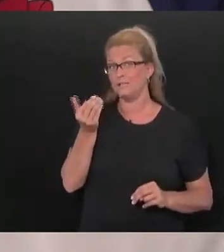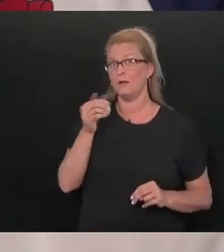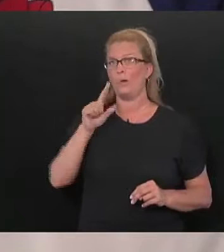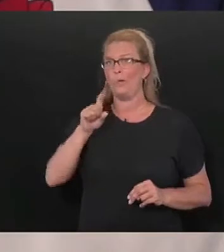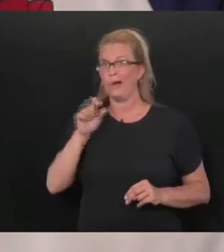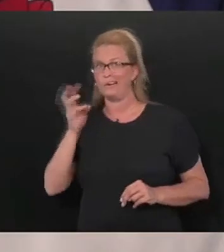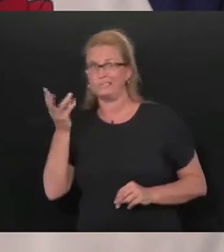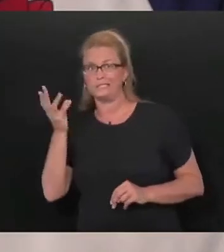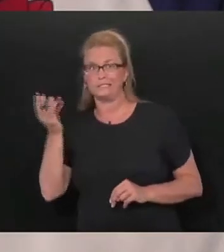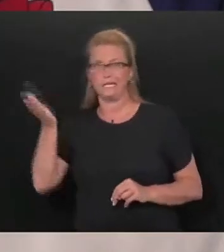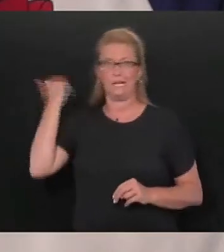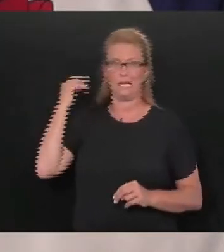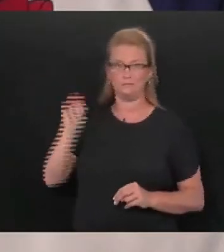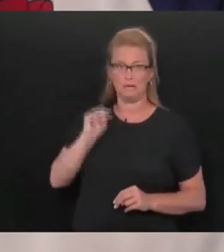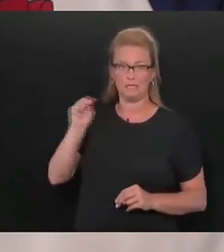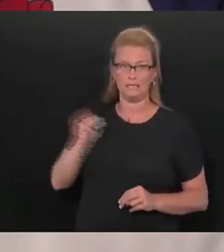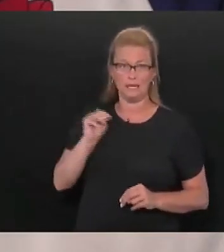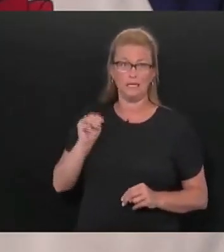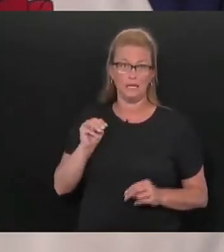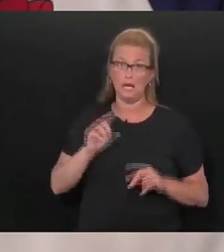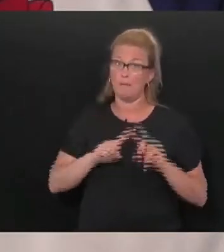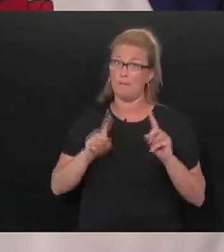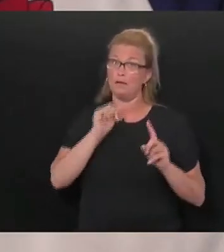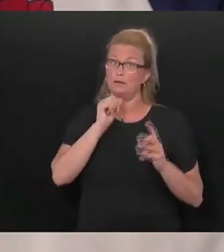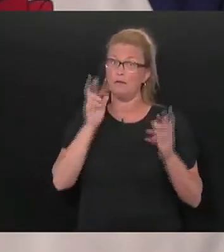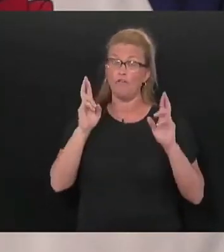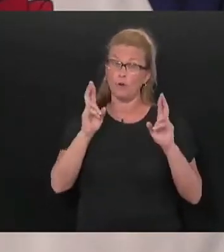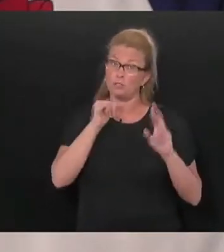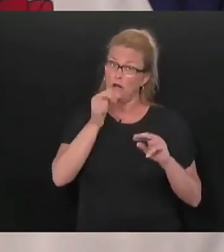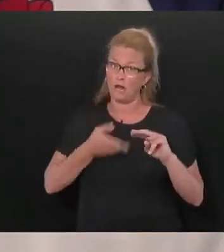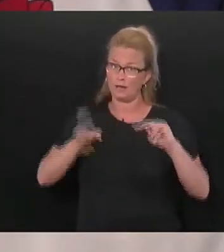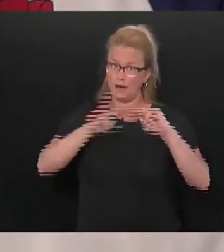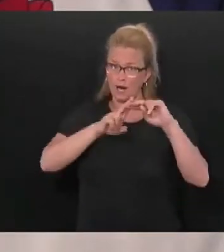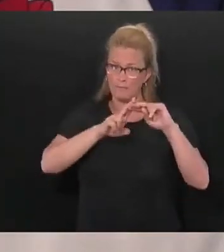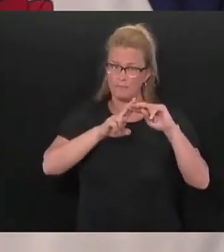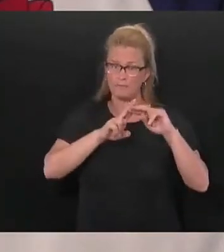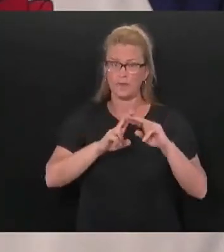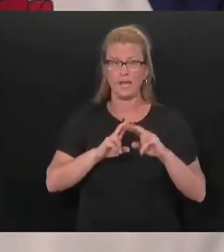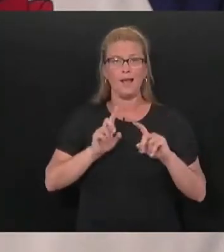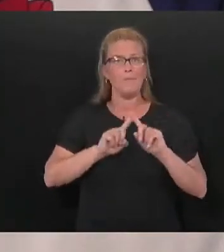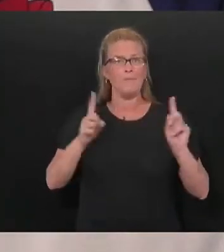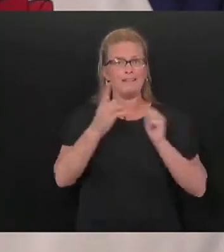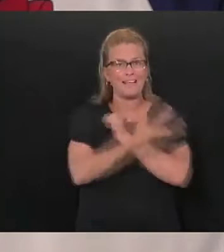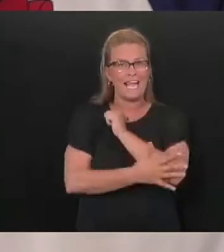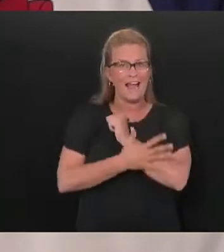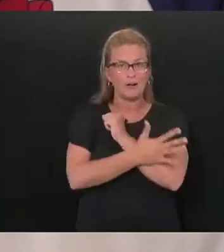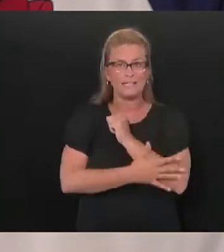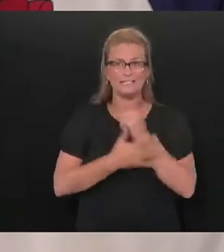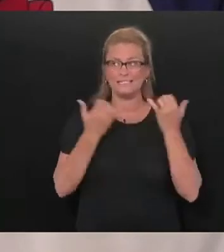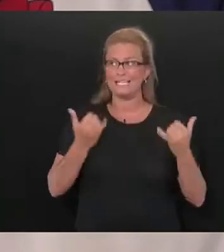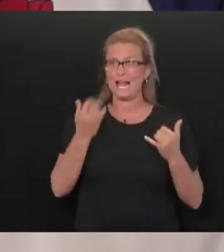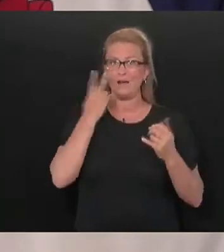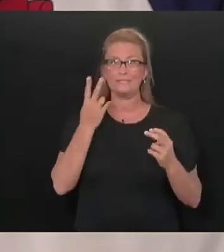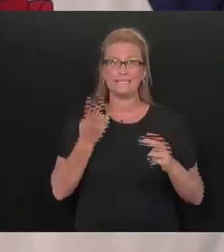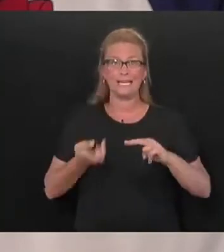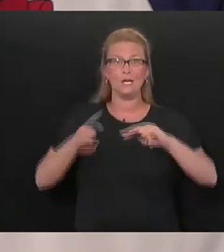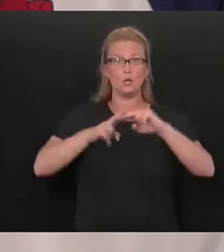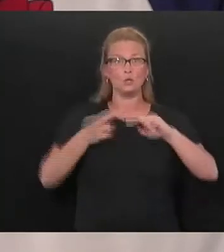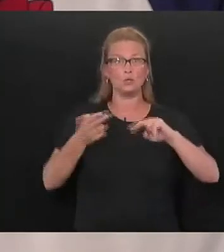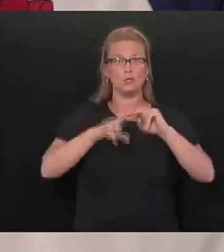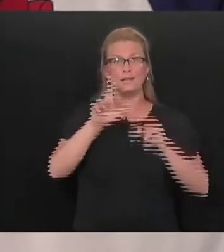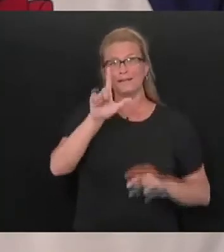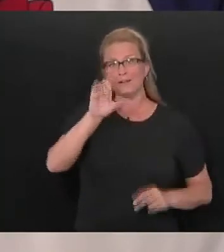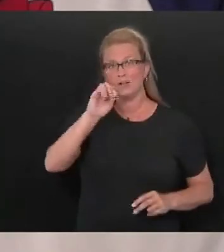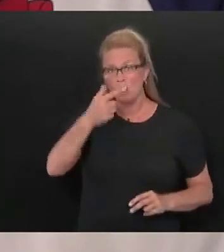It's not much, but at least it's not gone up. And the counties that are seeing the highest rates of increases are